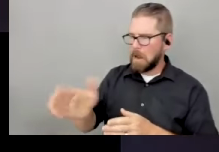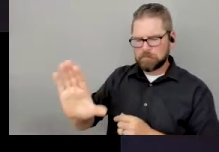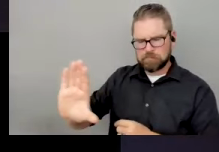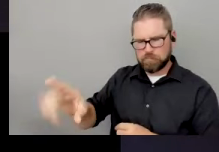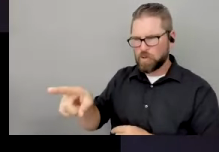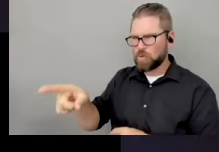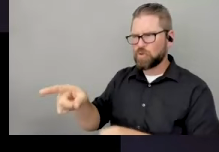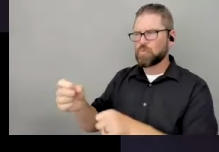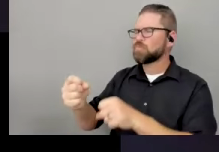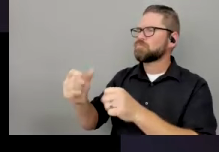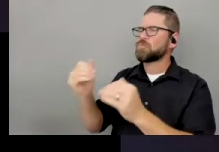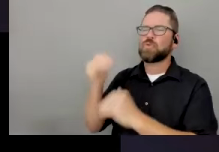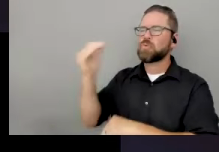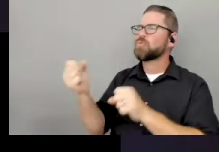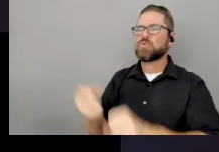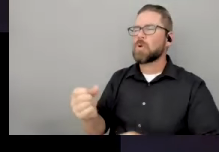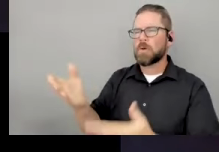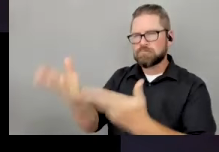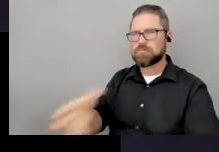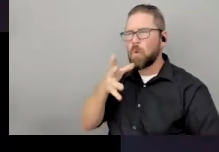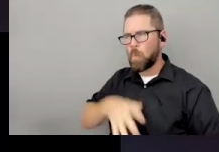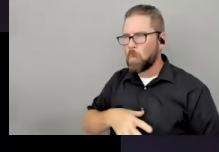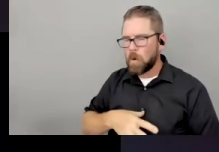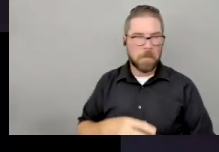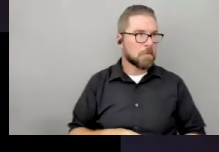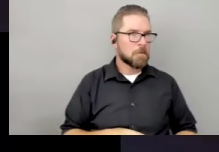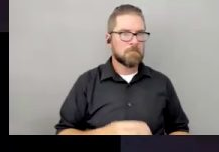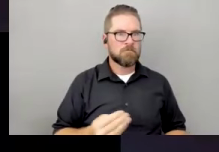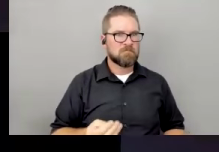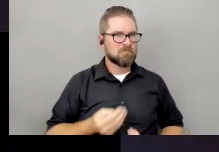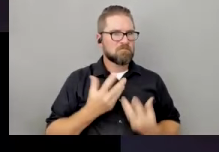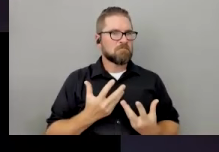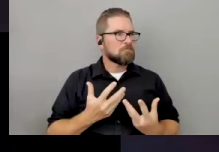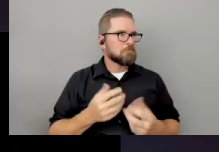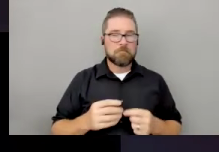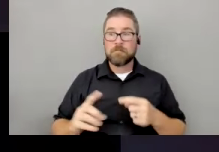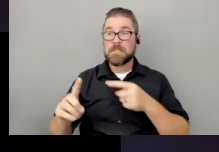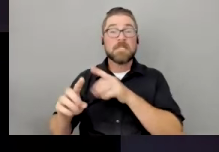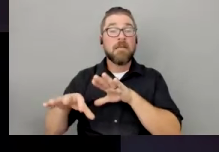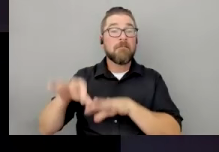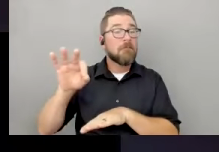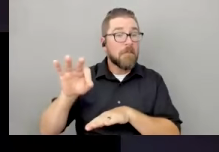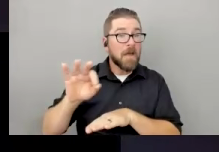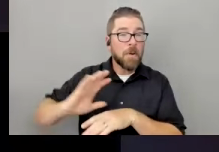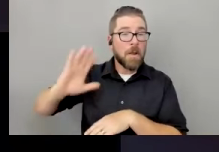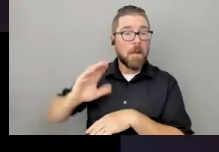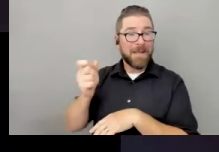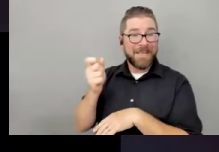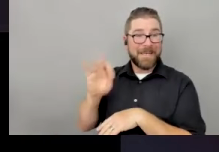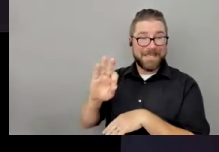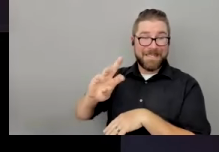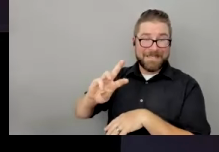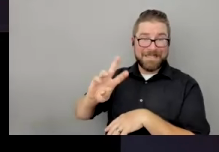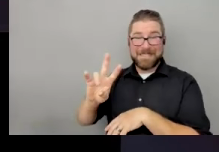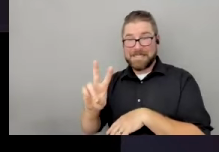Bernice Sandler researched her rights and found what she needed: a 1967 executive order signed by President